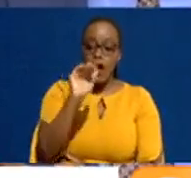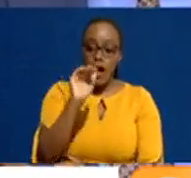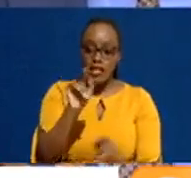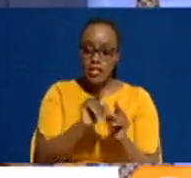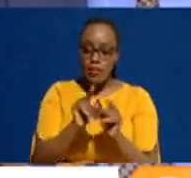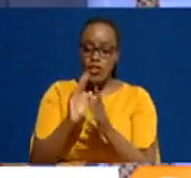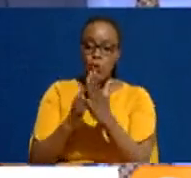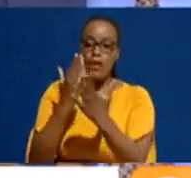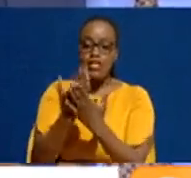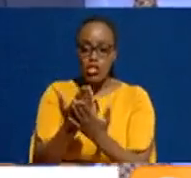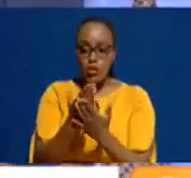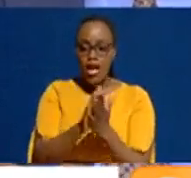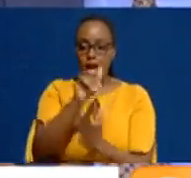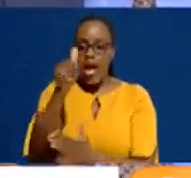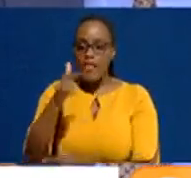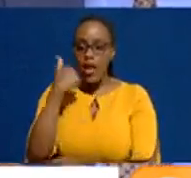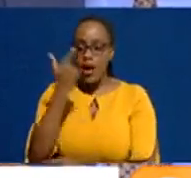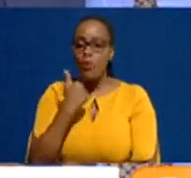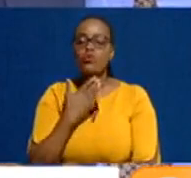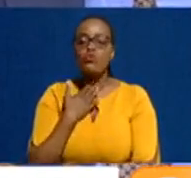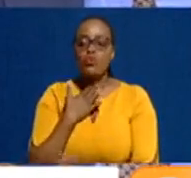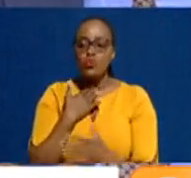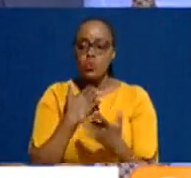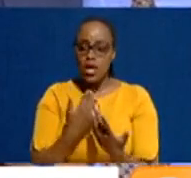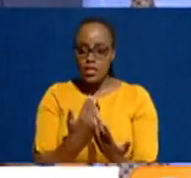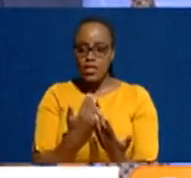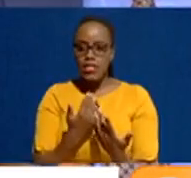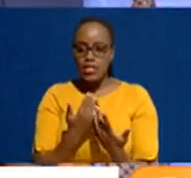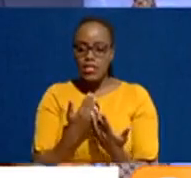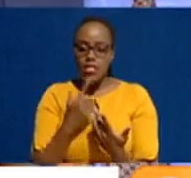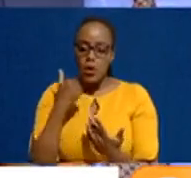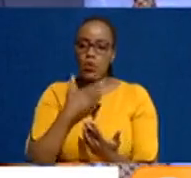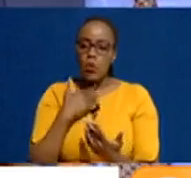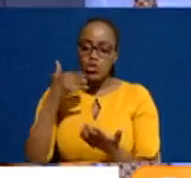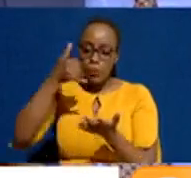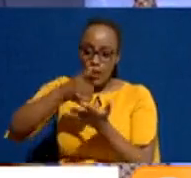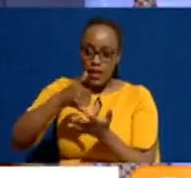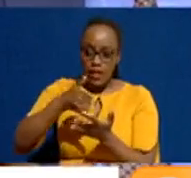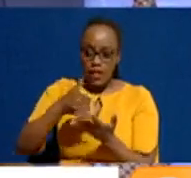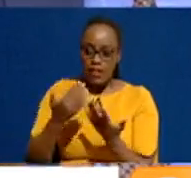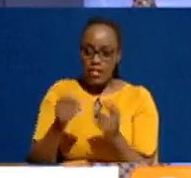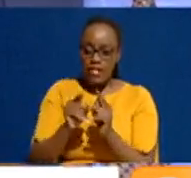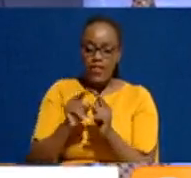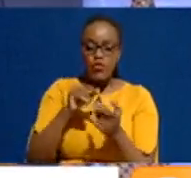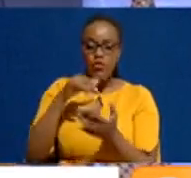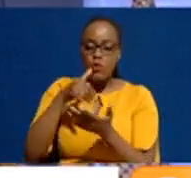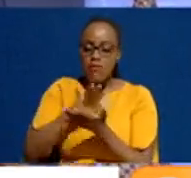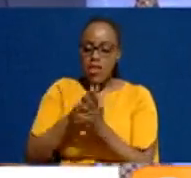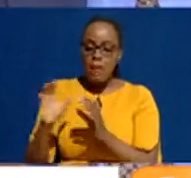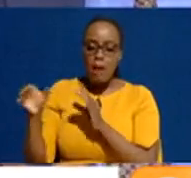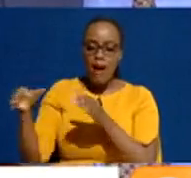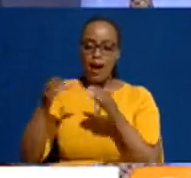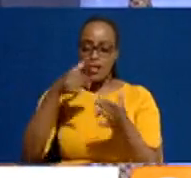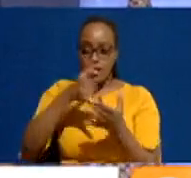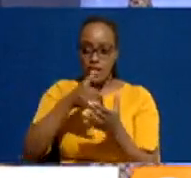out the petitions. There are some who are seeking to be included as interested parties. There are those